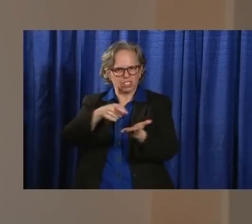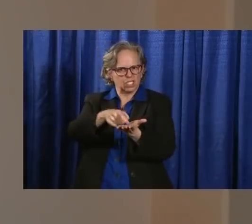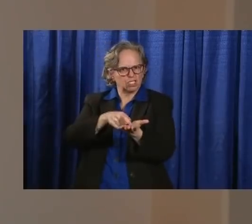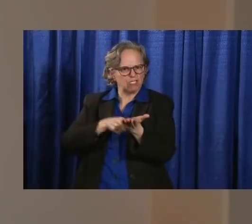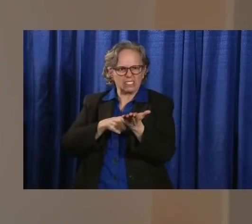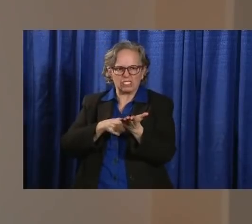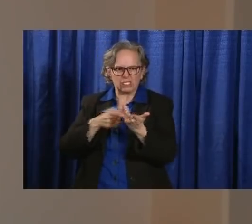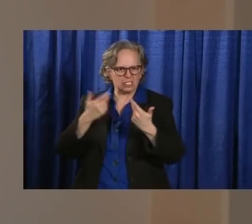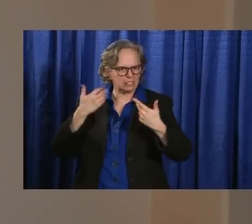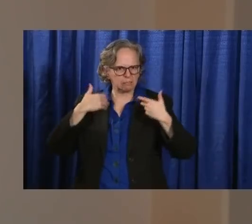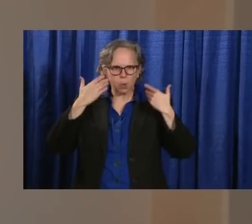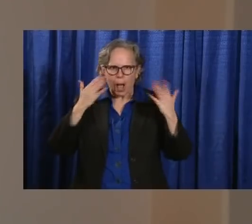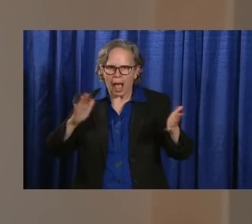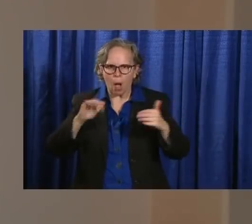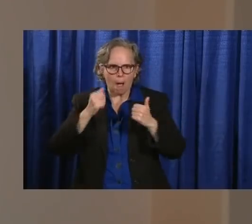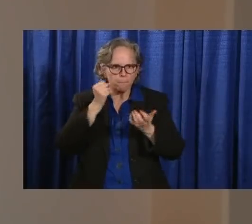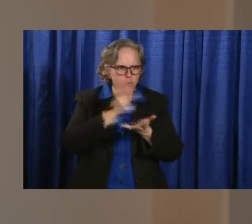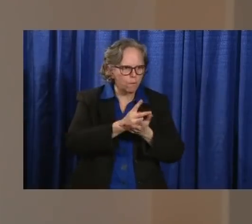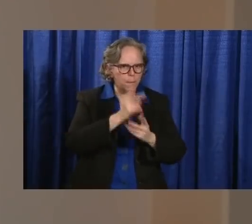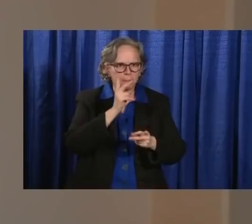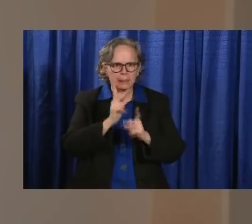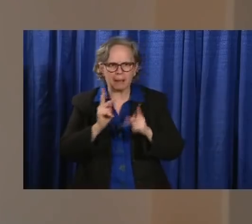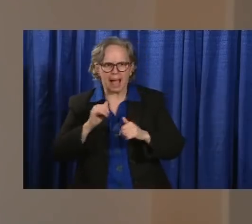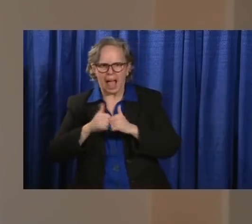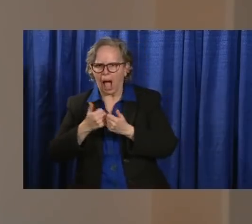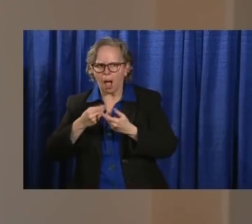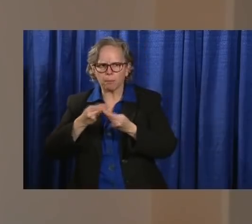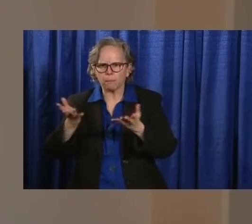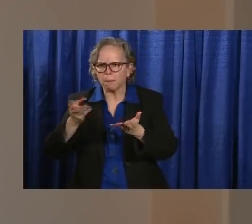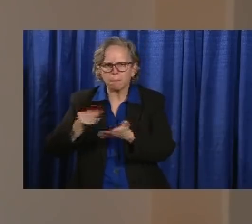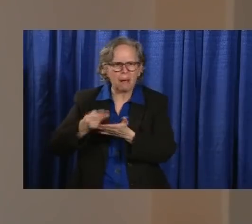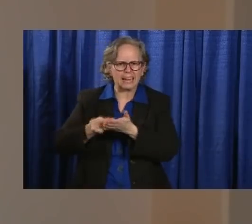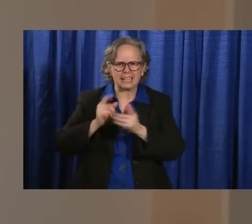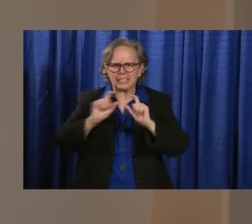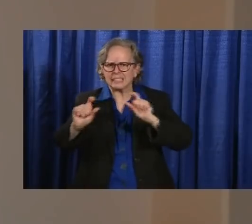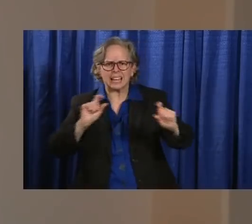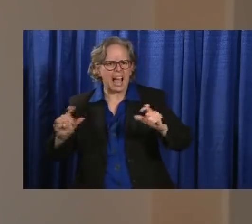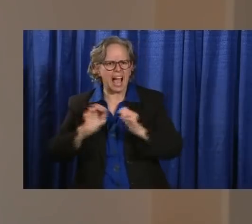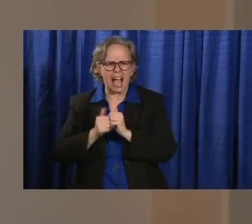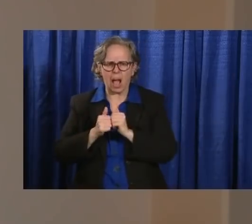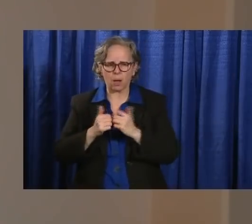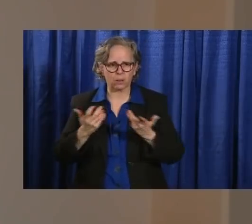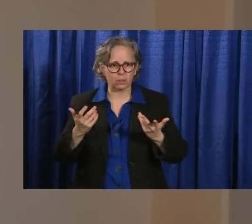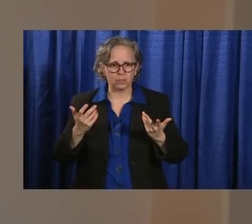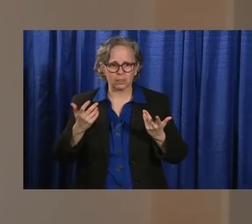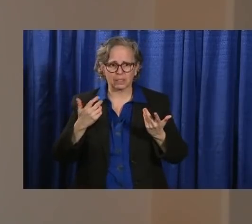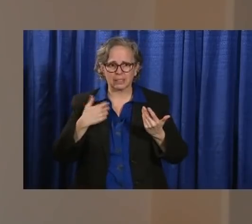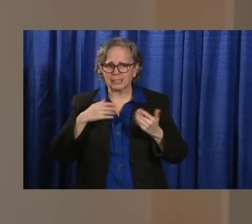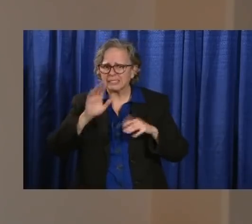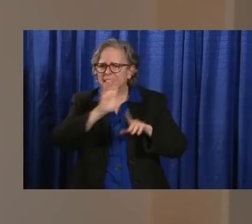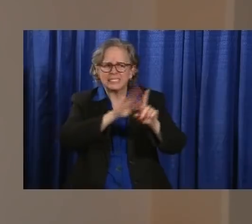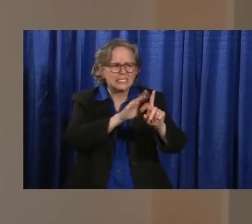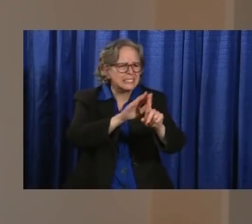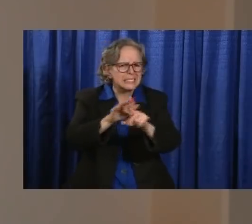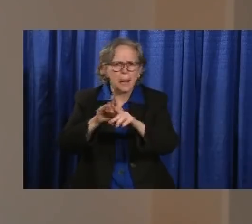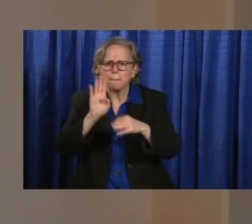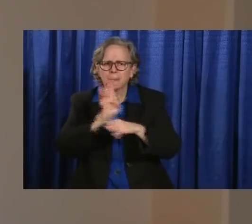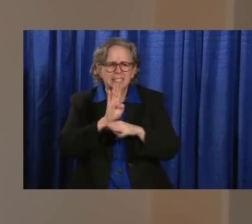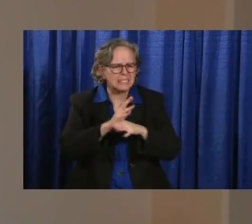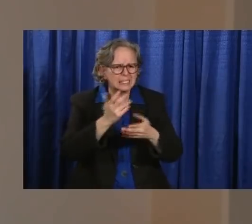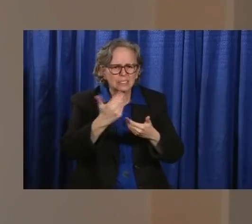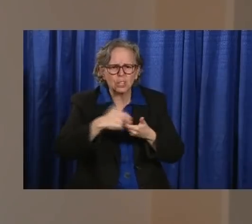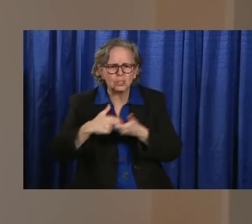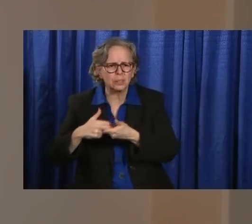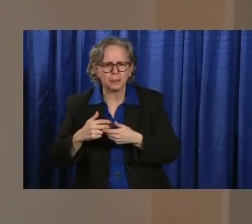and a distribution system to get that money to them. So we have engaged the private sector in it. We're building that system, but we still don't even